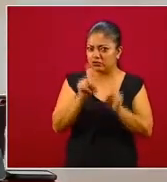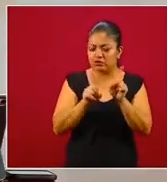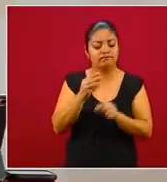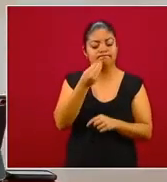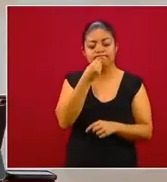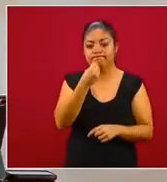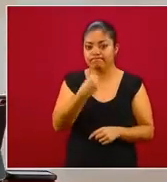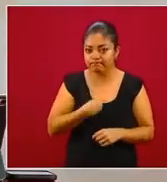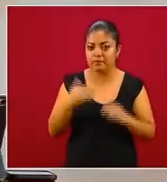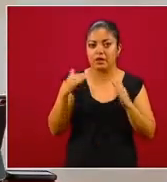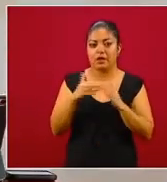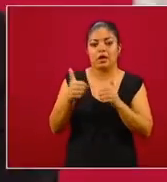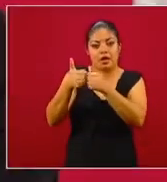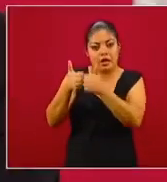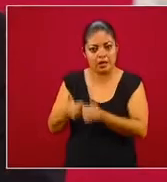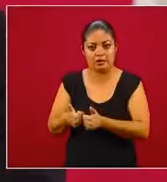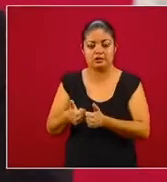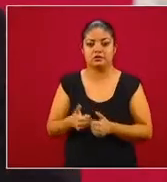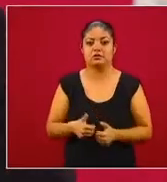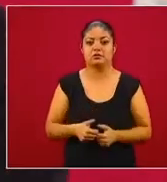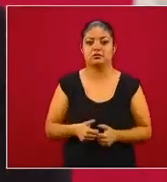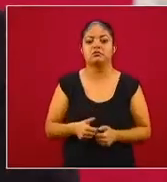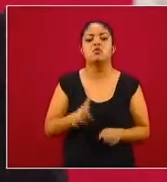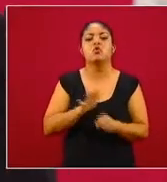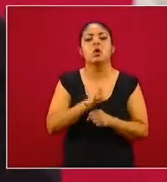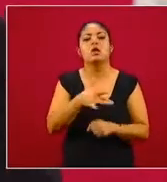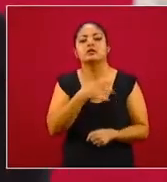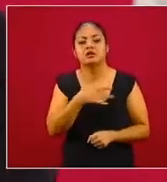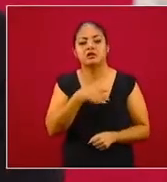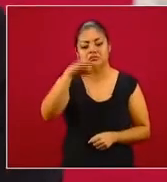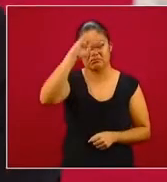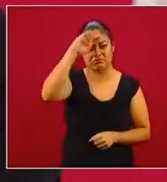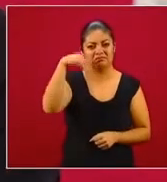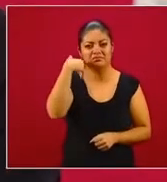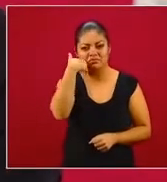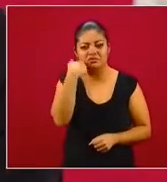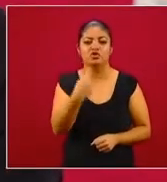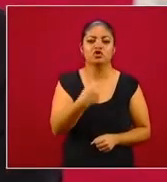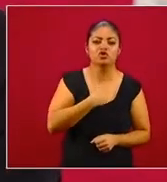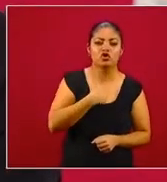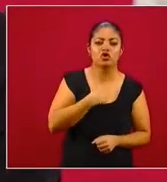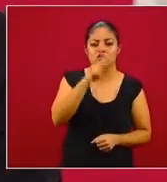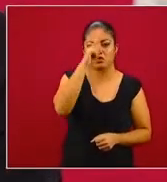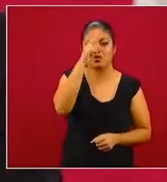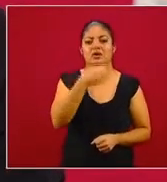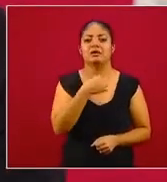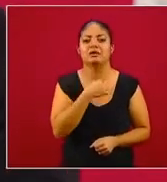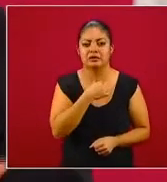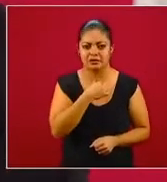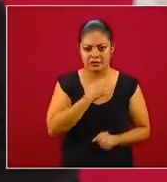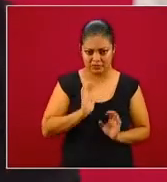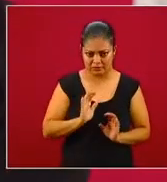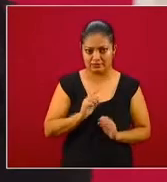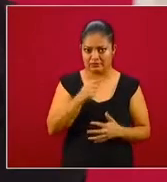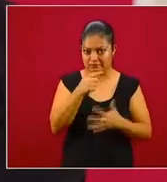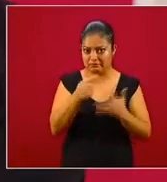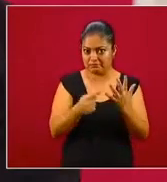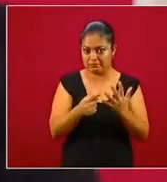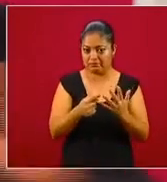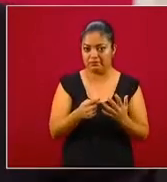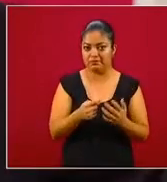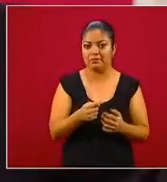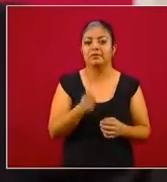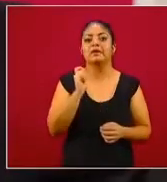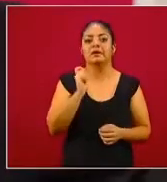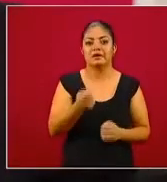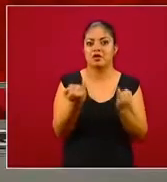at home, that's going to help. What symptoms? Fever, sore throat, all of that.